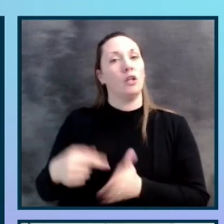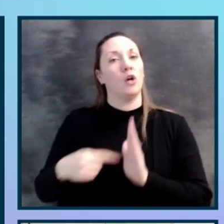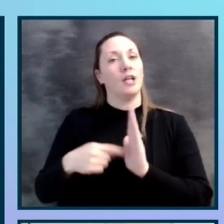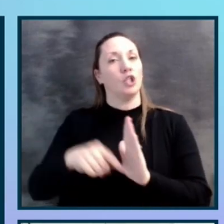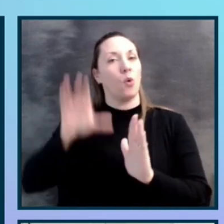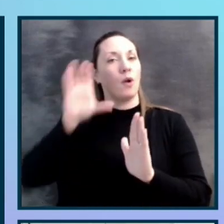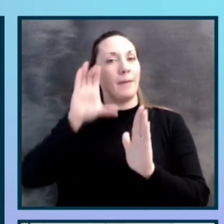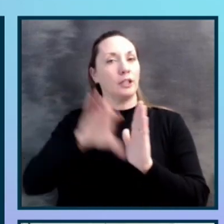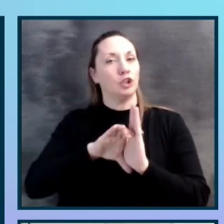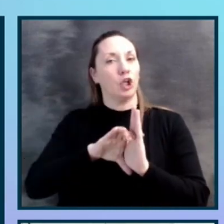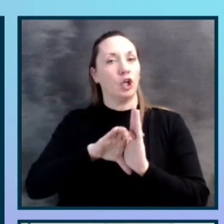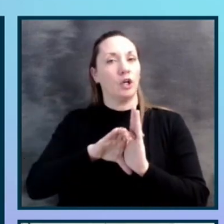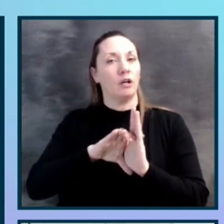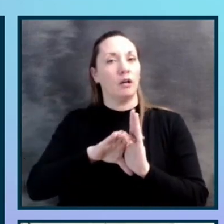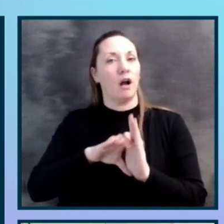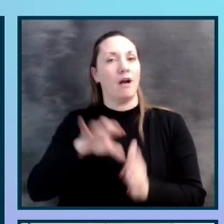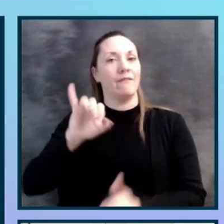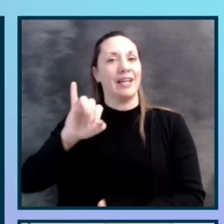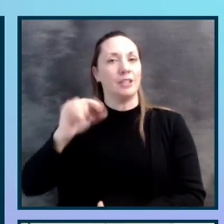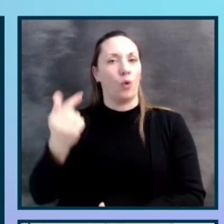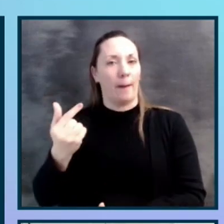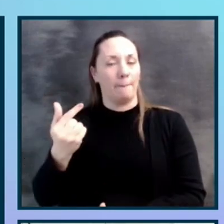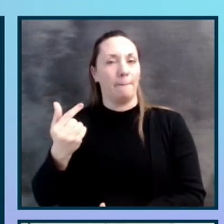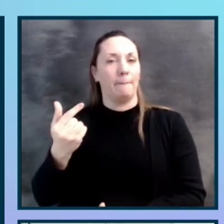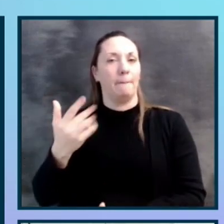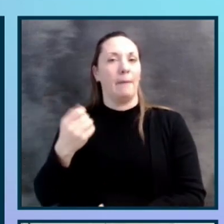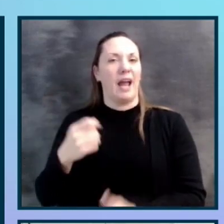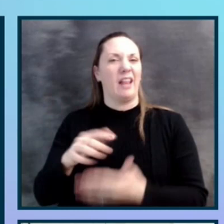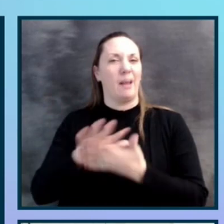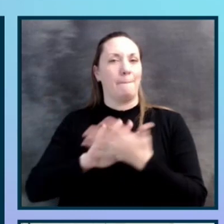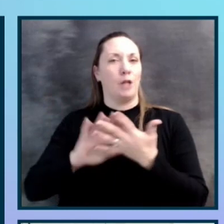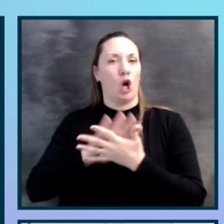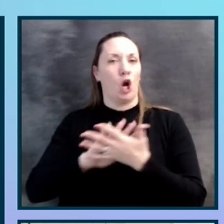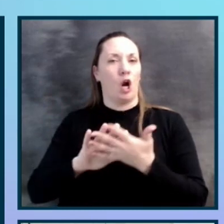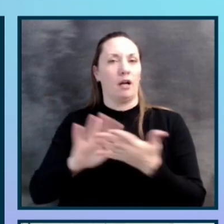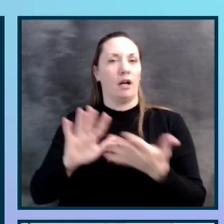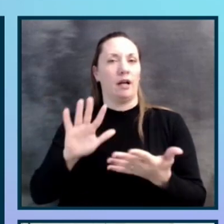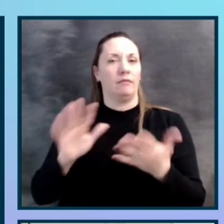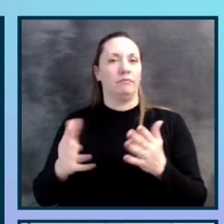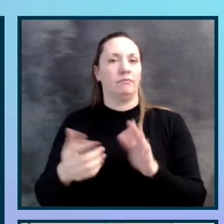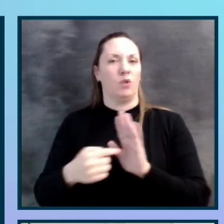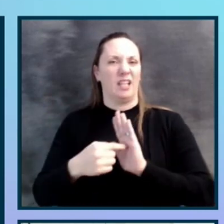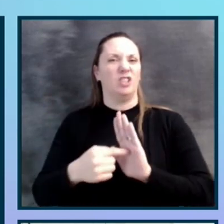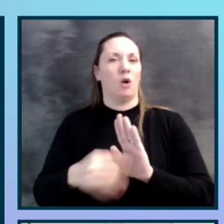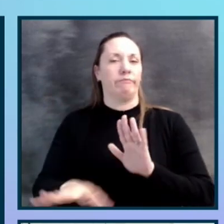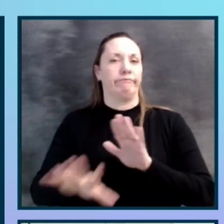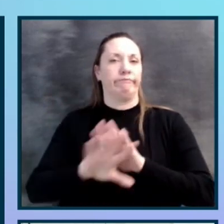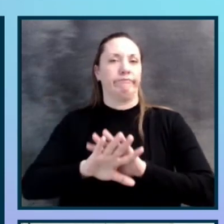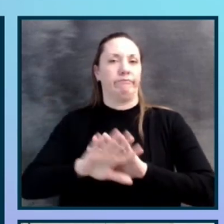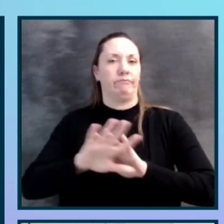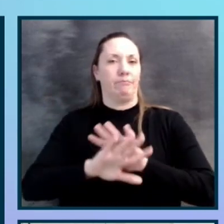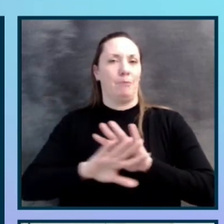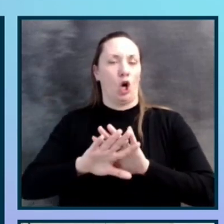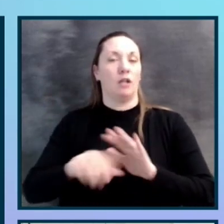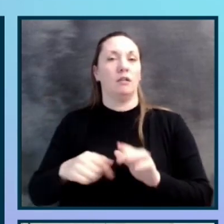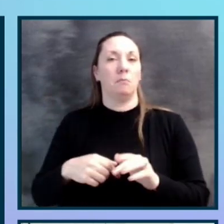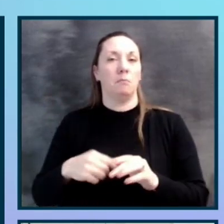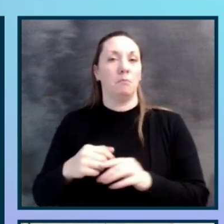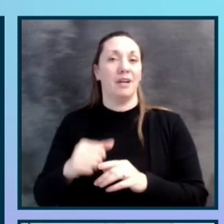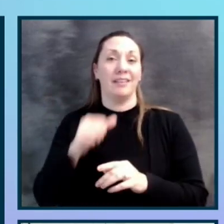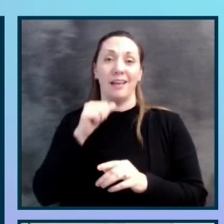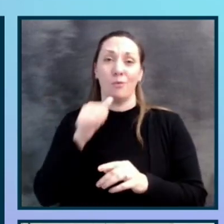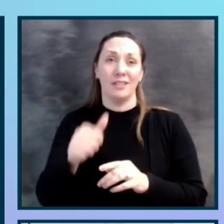picture of Instagram and this little blur overlay that they have, but it very much was not passing